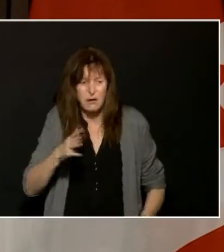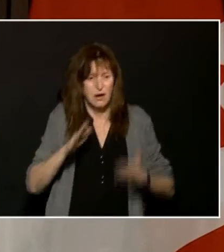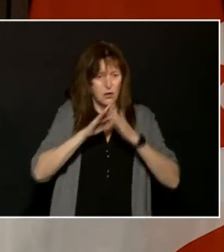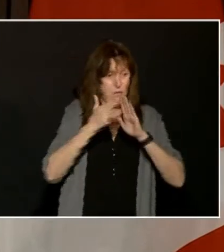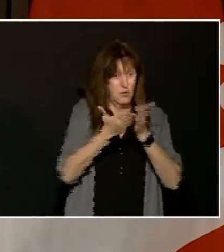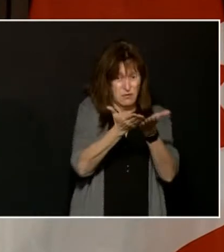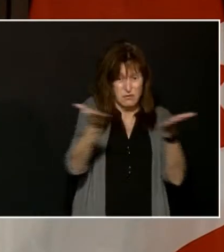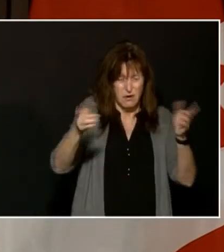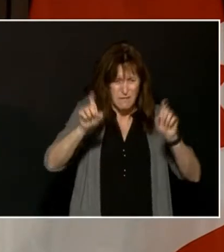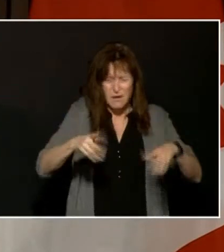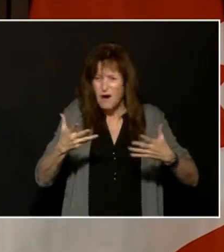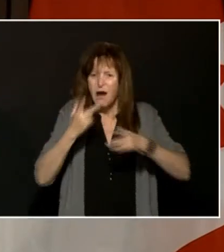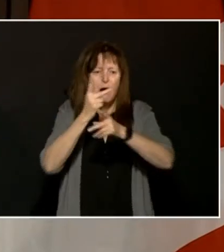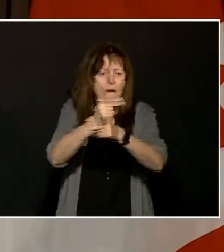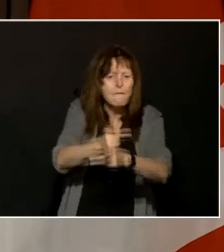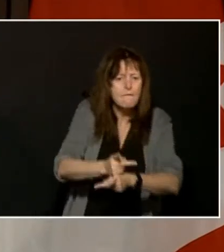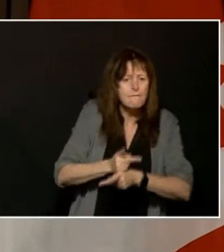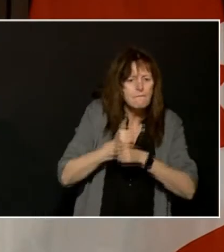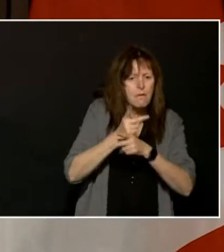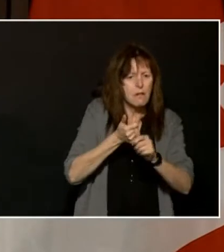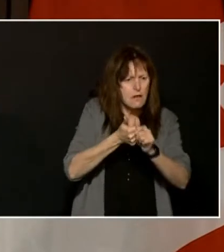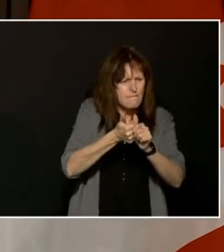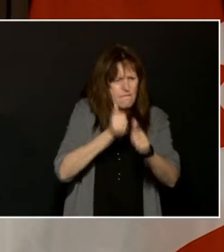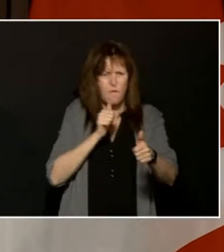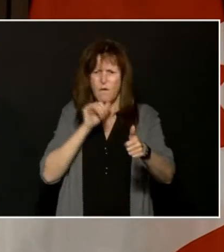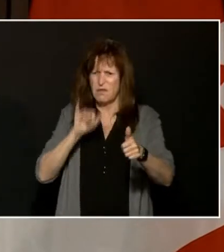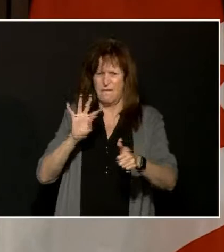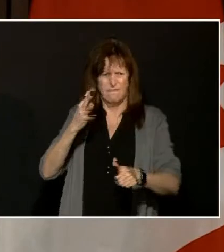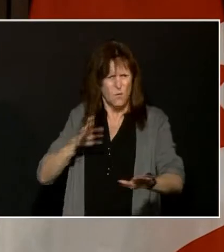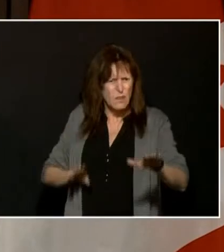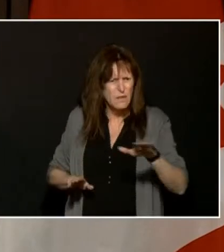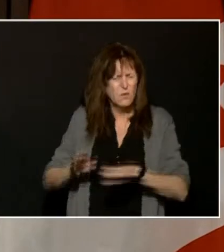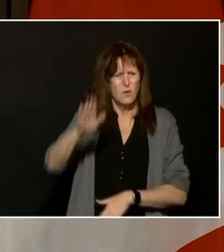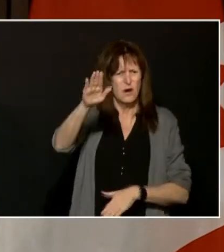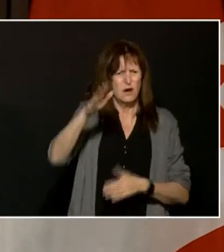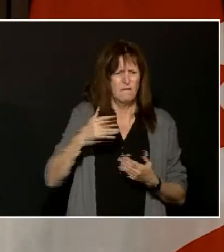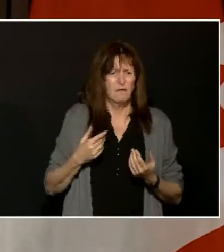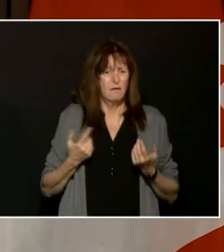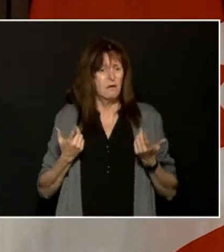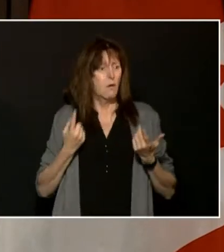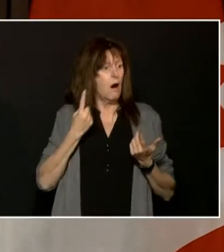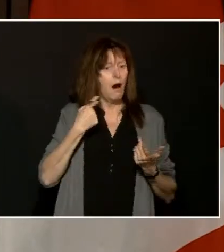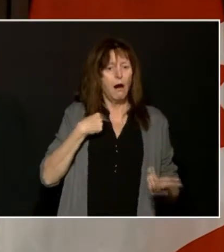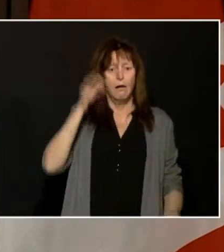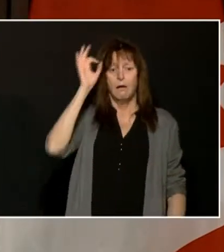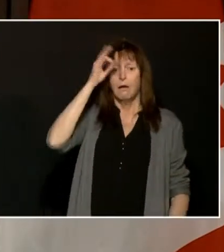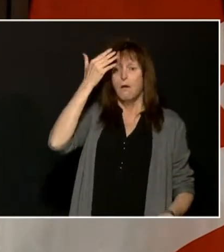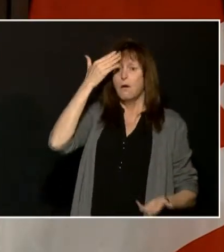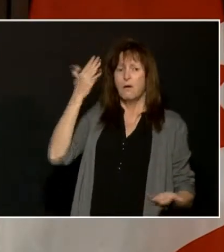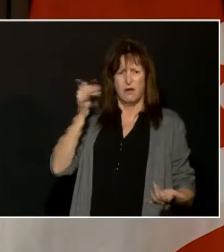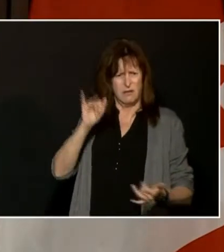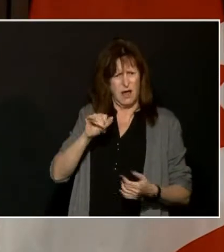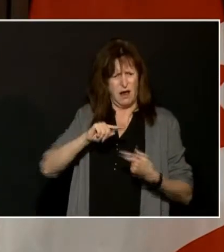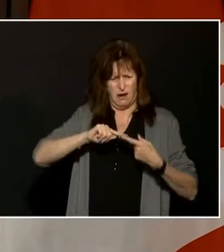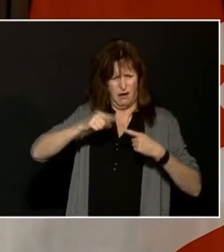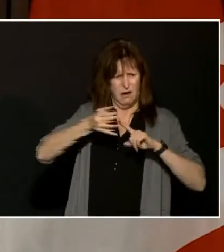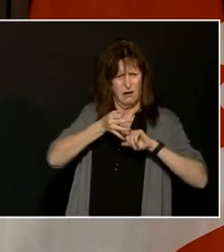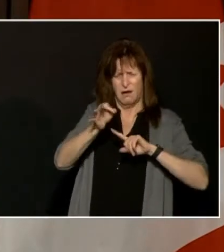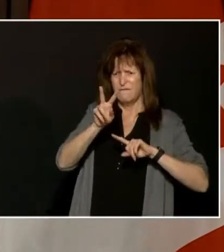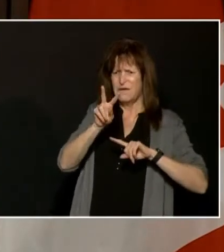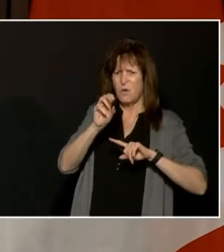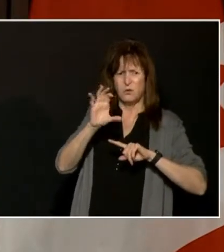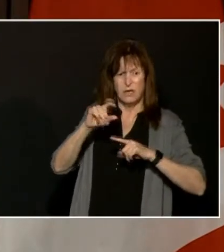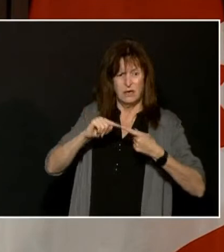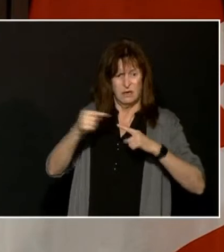wave. And the wild card in all of this is the variants of concern. If a new variant, particularly one that